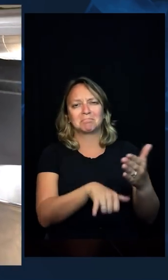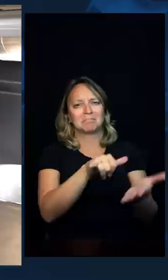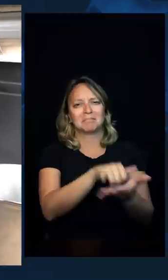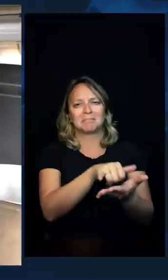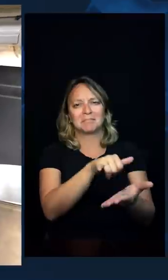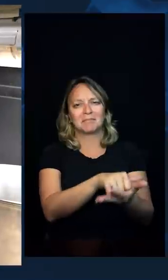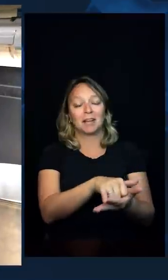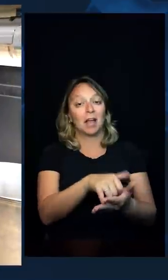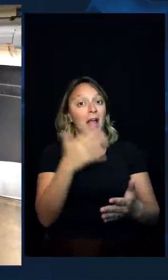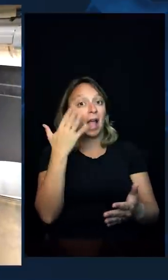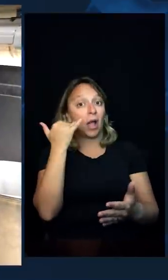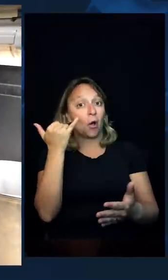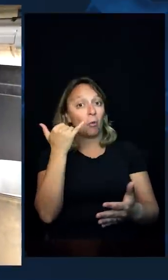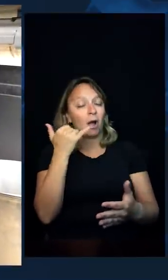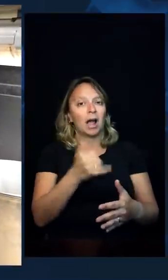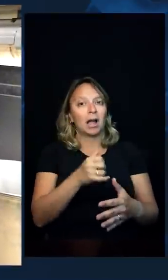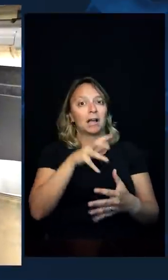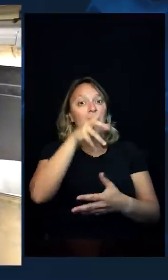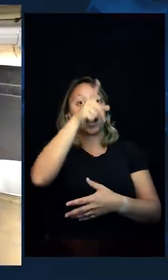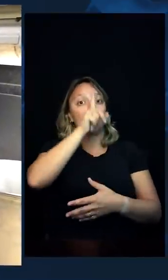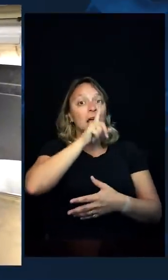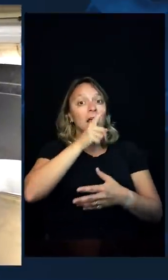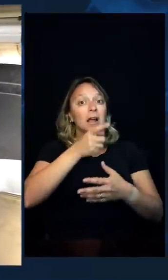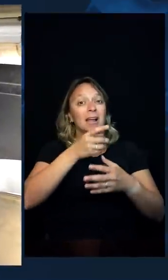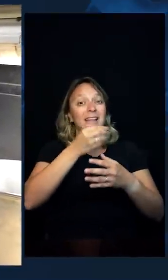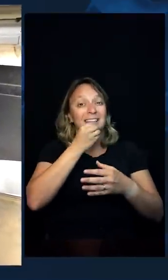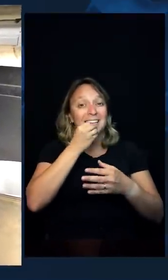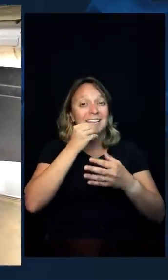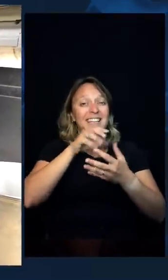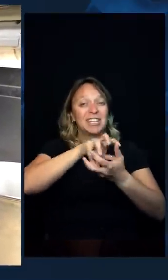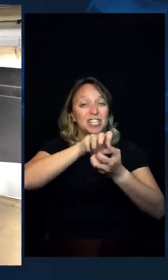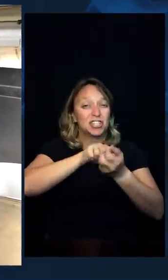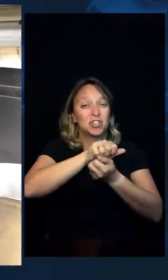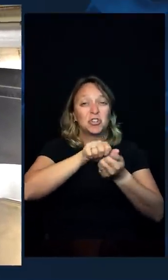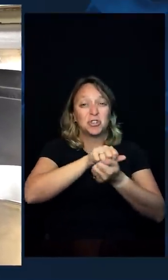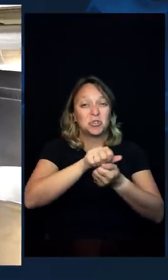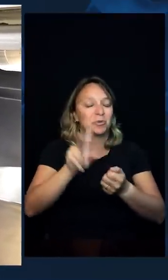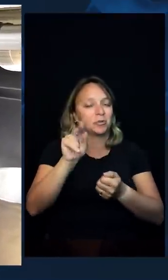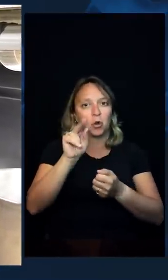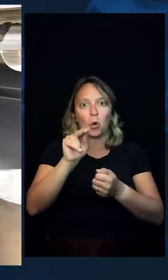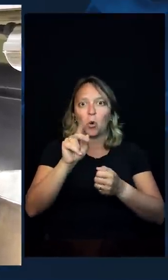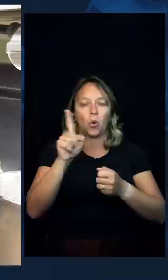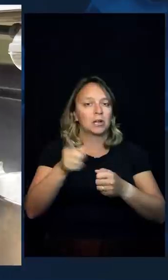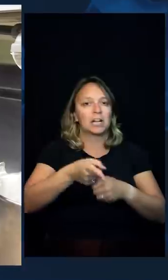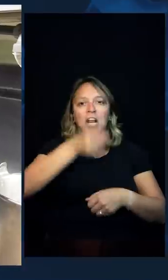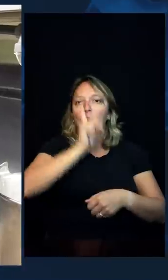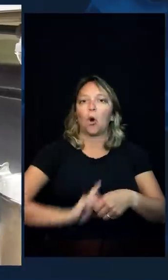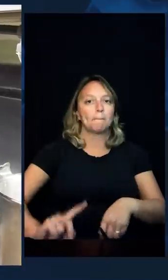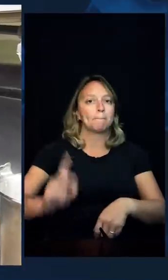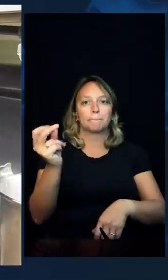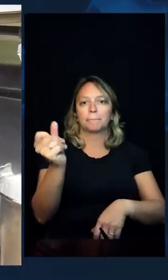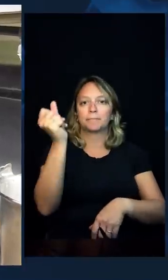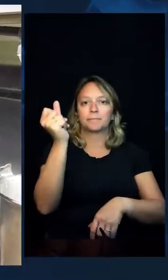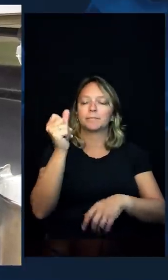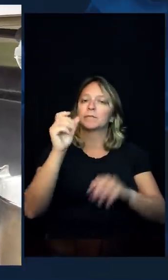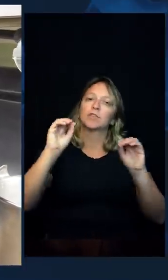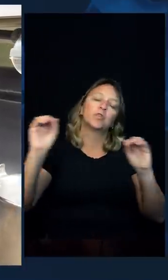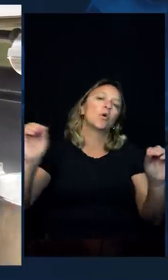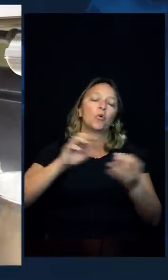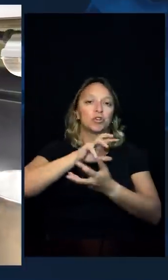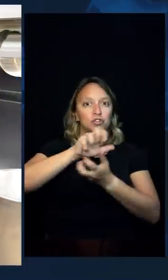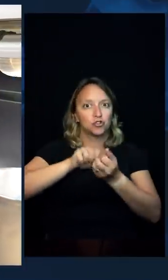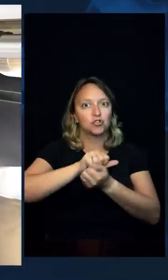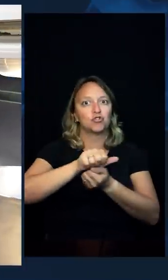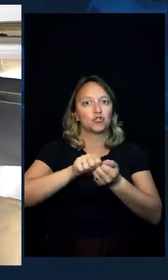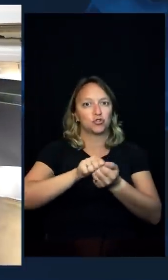there because they are grab and gulp feeders. You and I, we both chew our food several times before we swallow it. However,